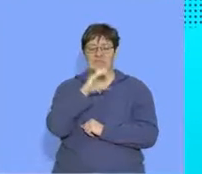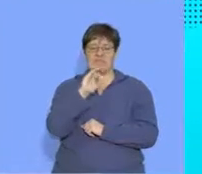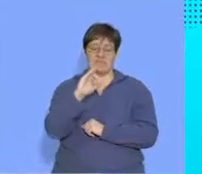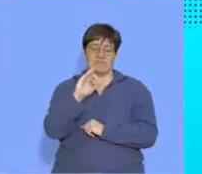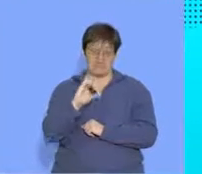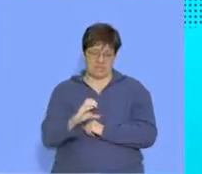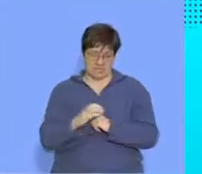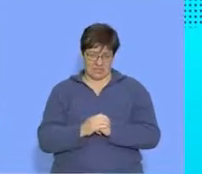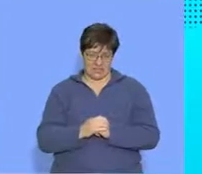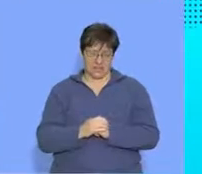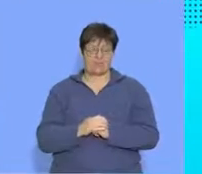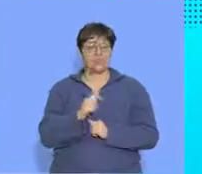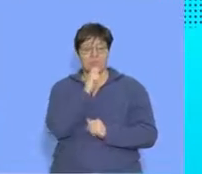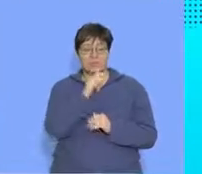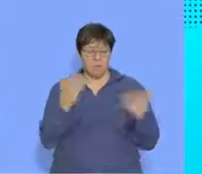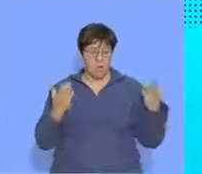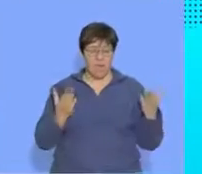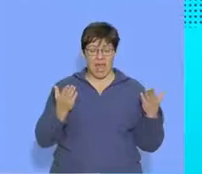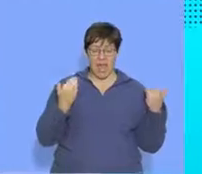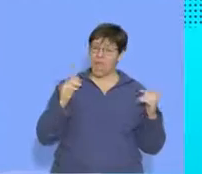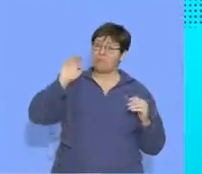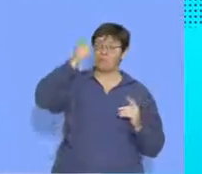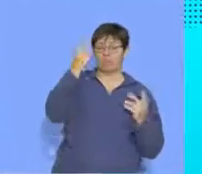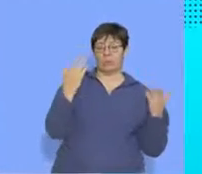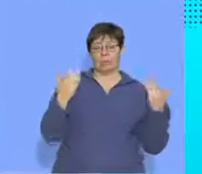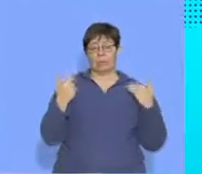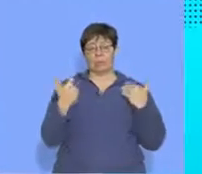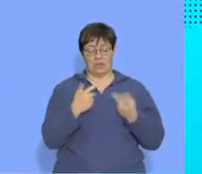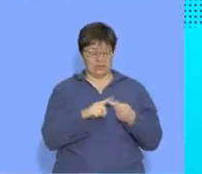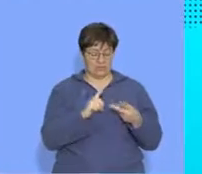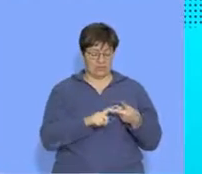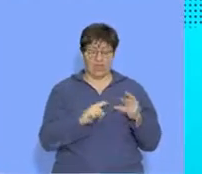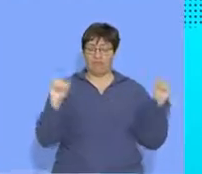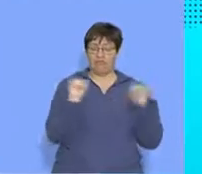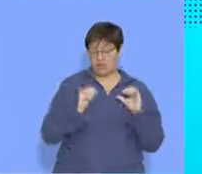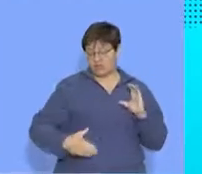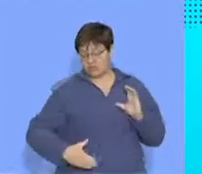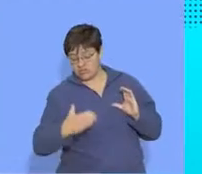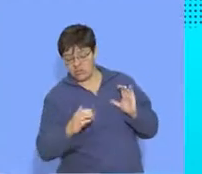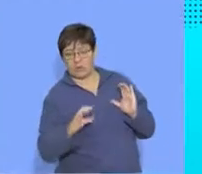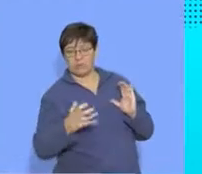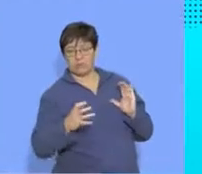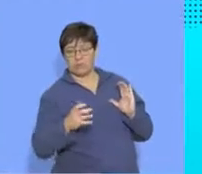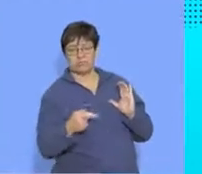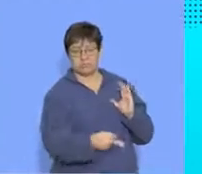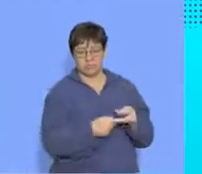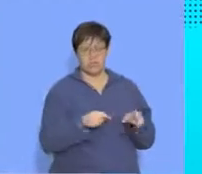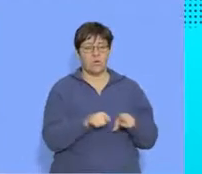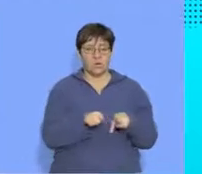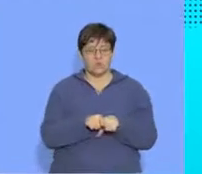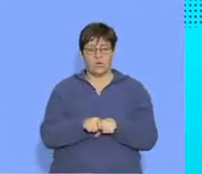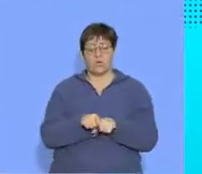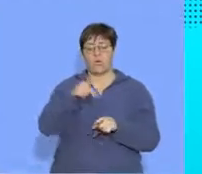was used extensively in air conditioning, it was used in coolants in fridges, it was also used in the production of polystyrene